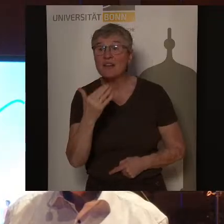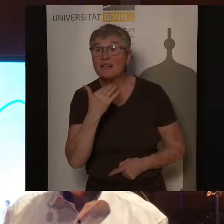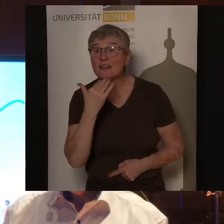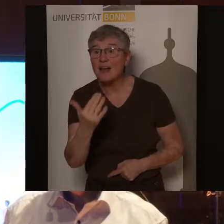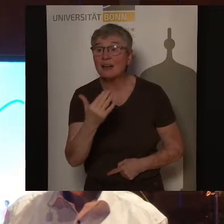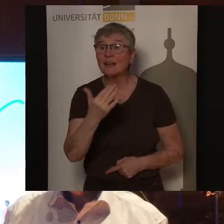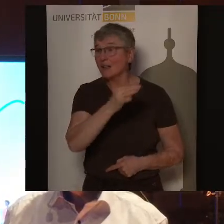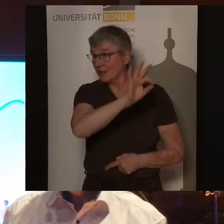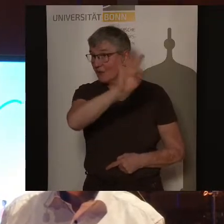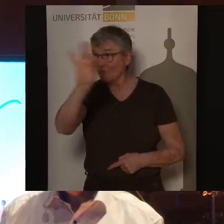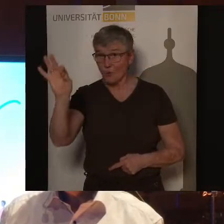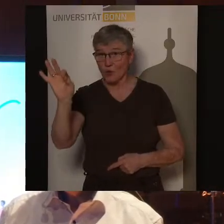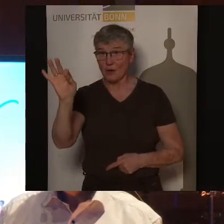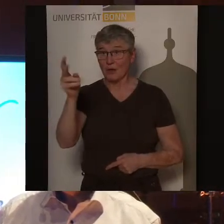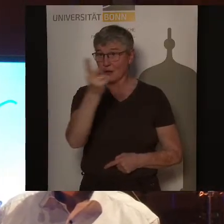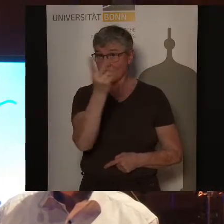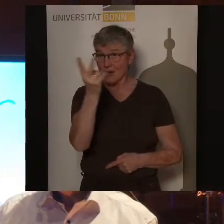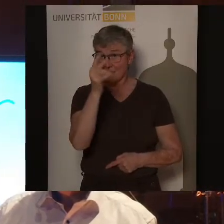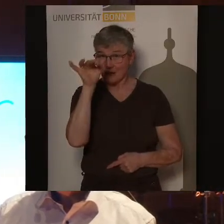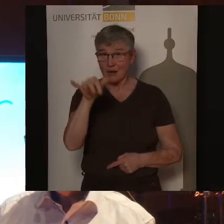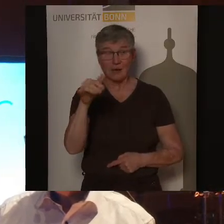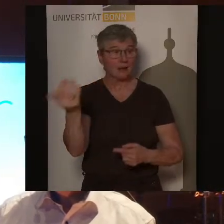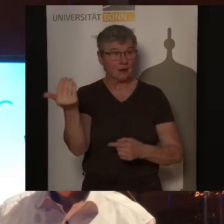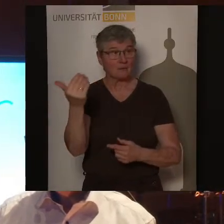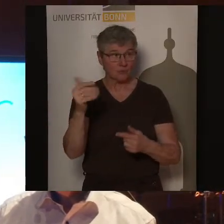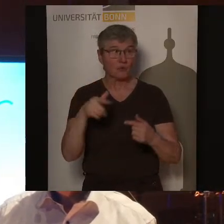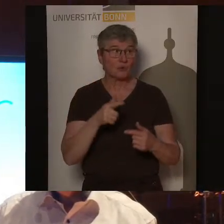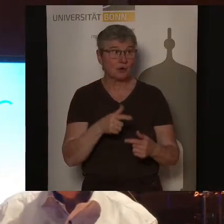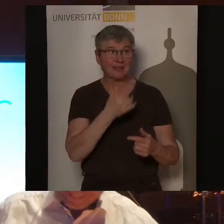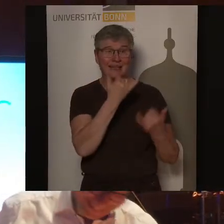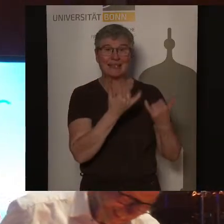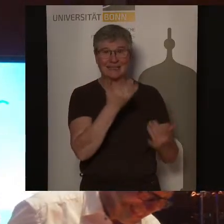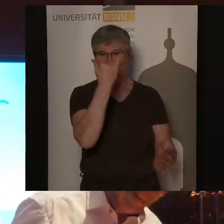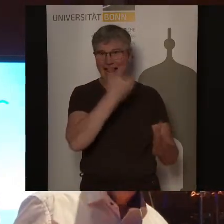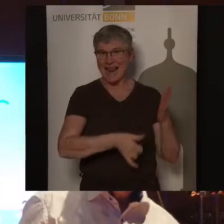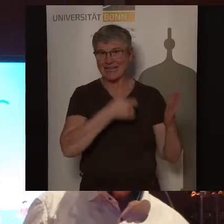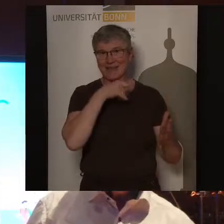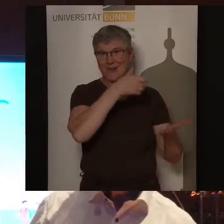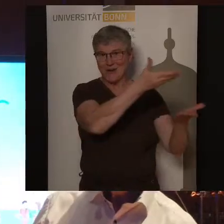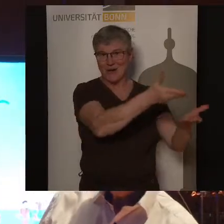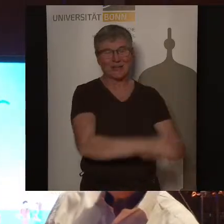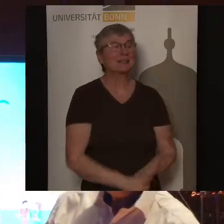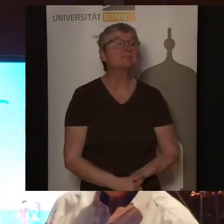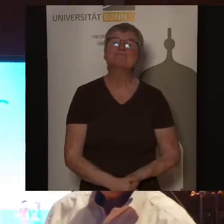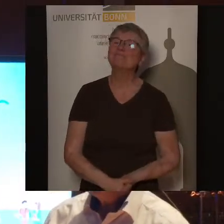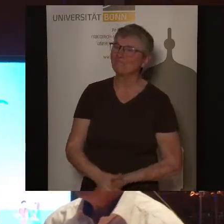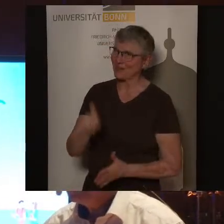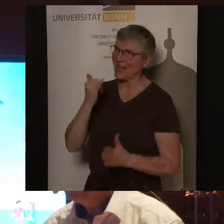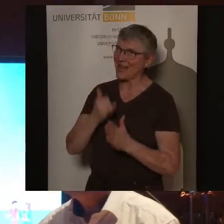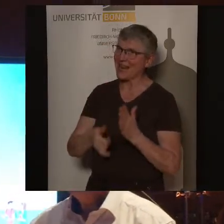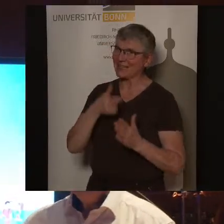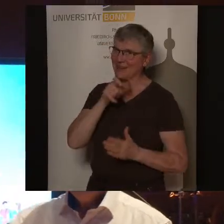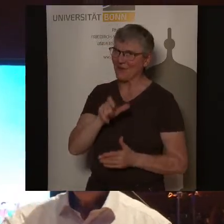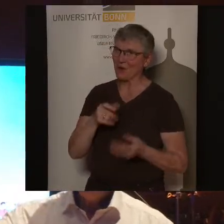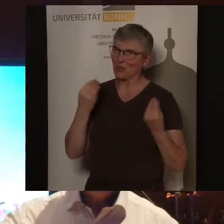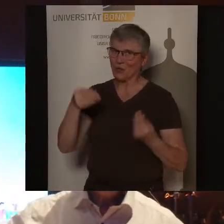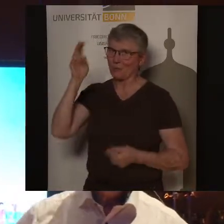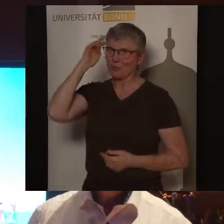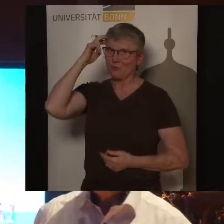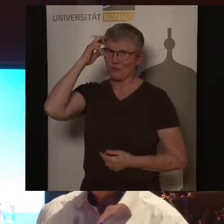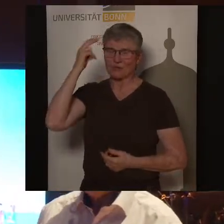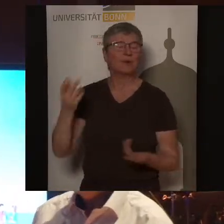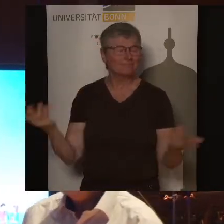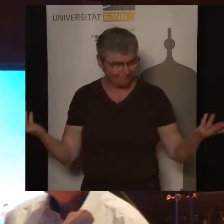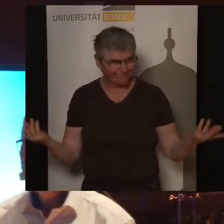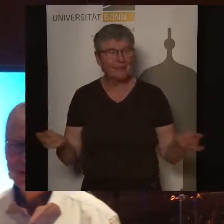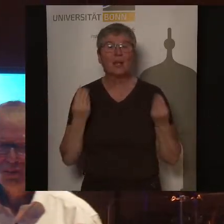And most of all, thank you so much for having been here. Thank you for coming here. And do you have the last word, Mr. Sandmann? Well, does it